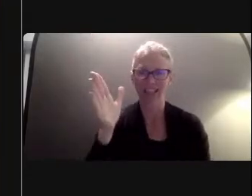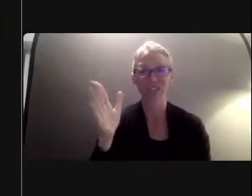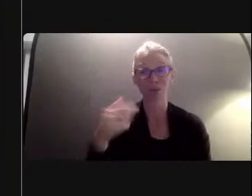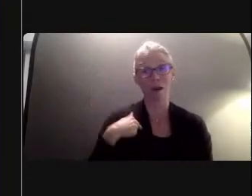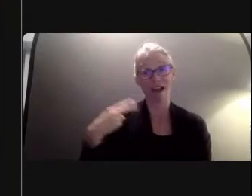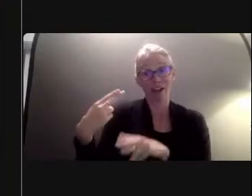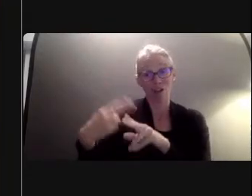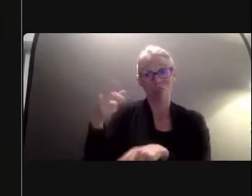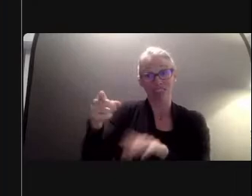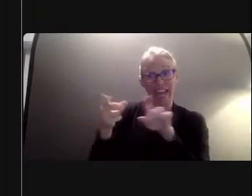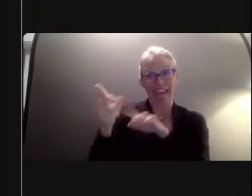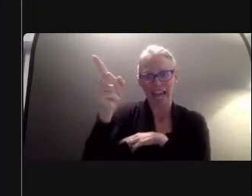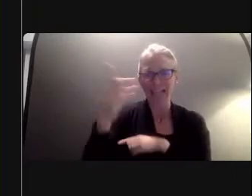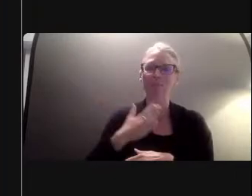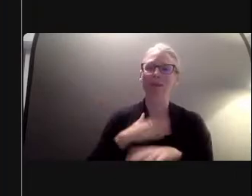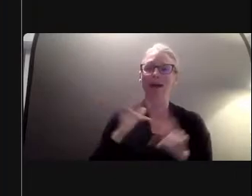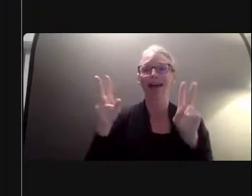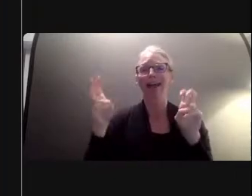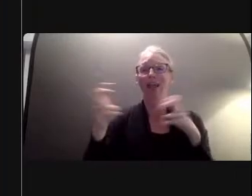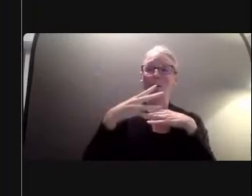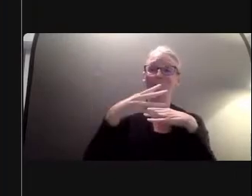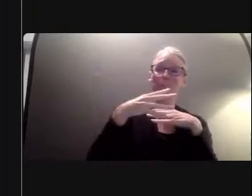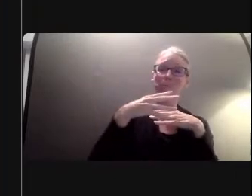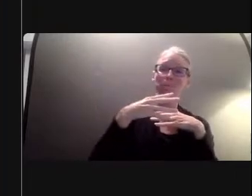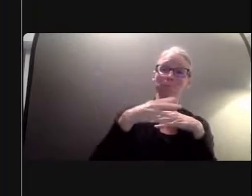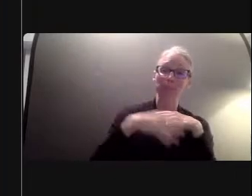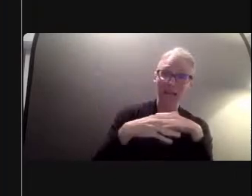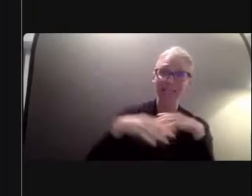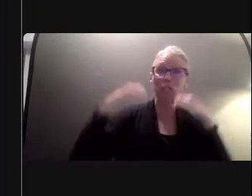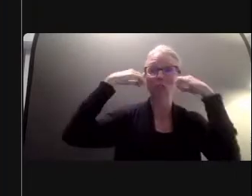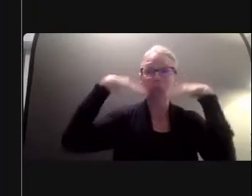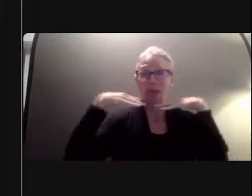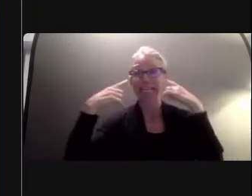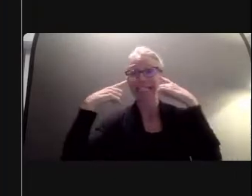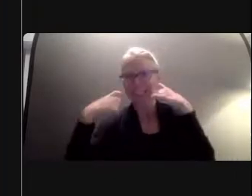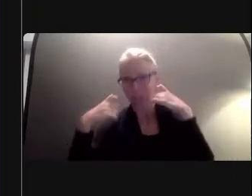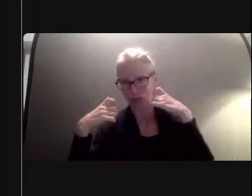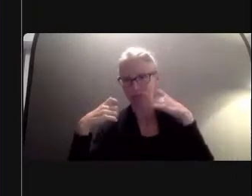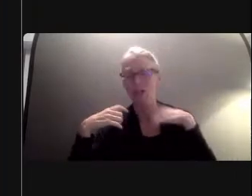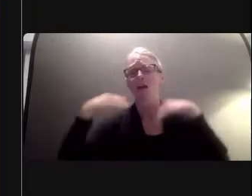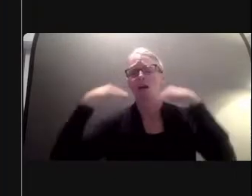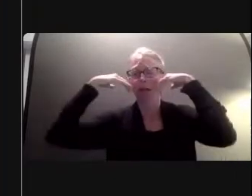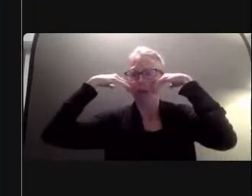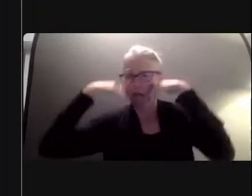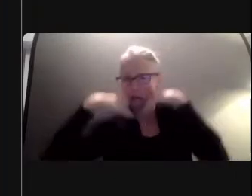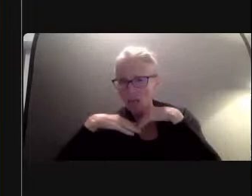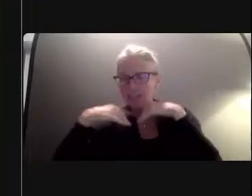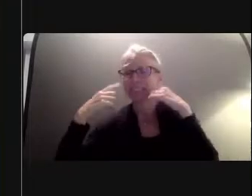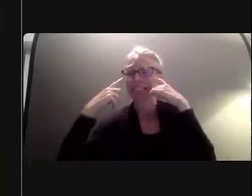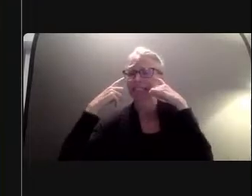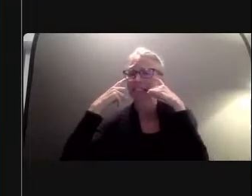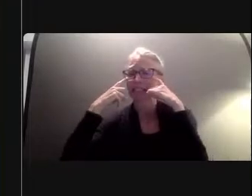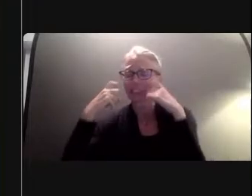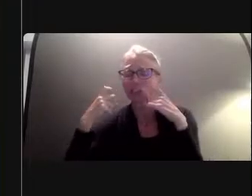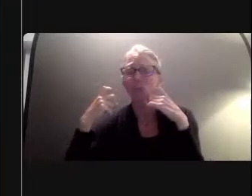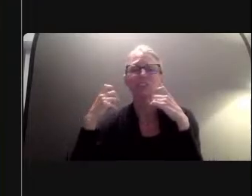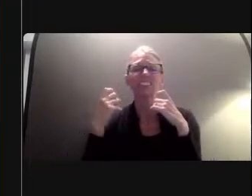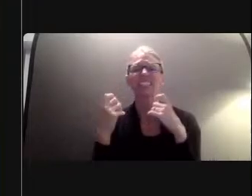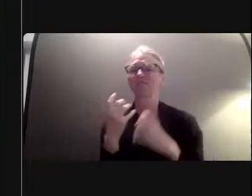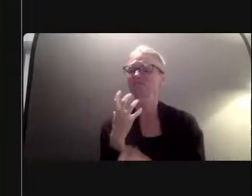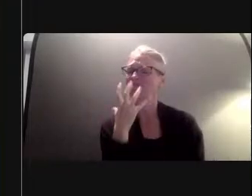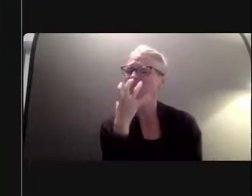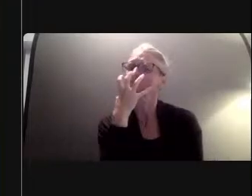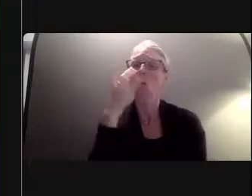tears hike, because there was a lot of sweat and a lot of tears of anger that my body wasn't able to do